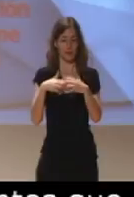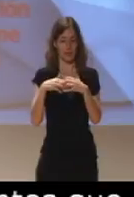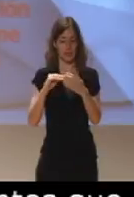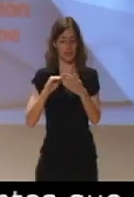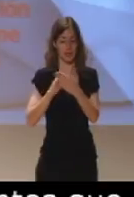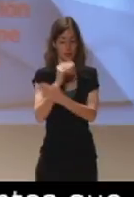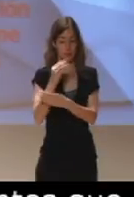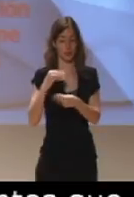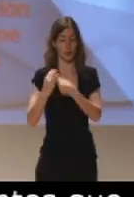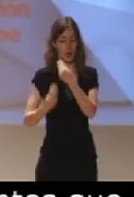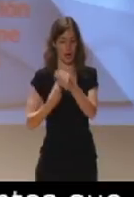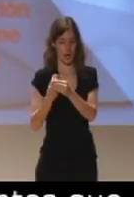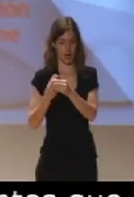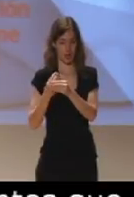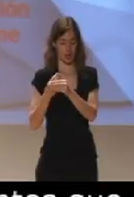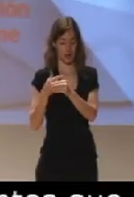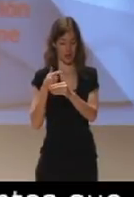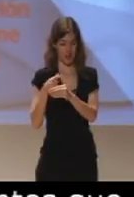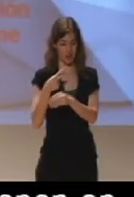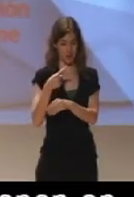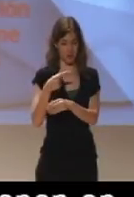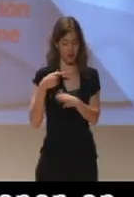mean, let's say, and that is working quite well.